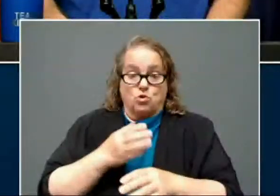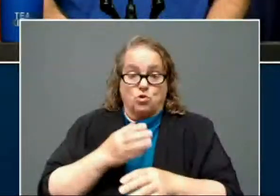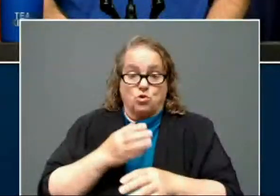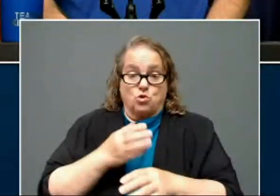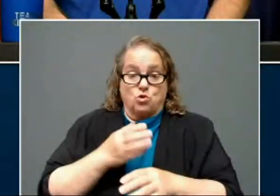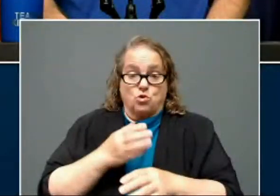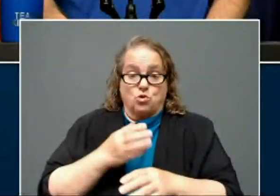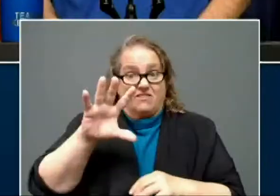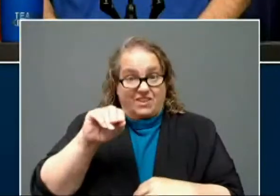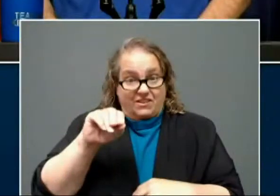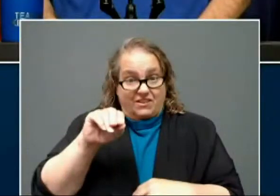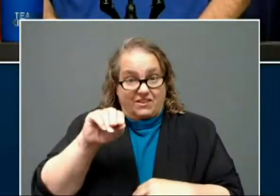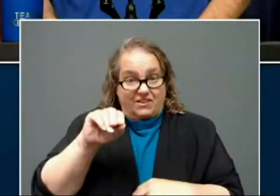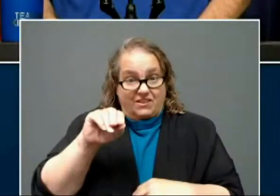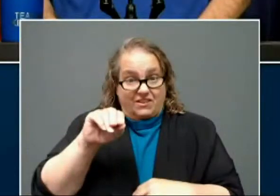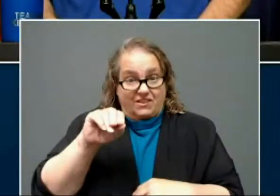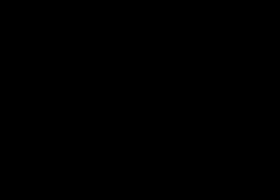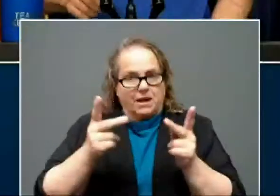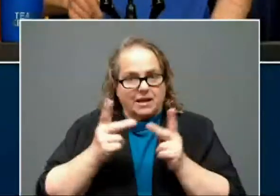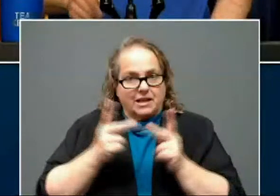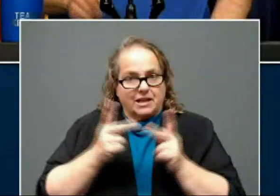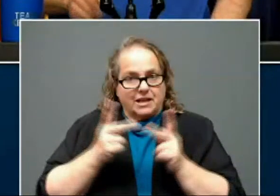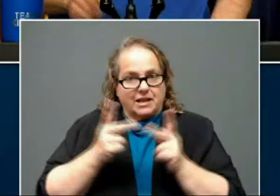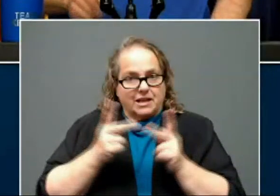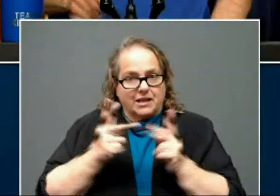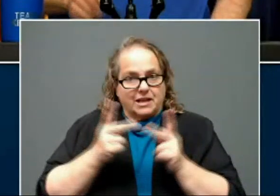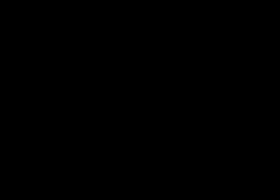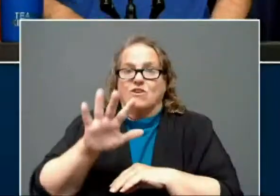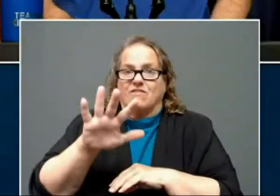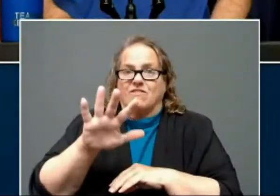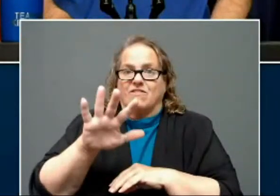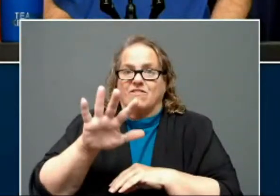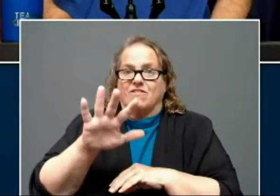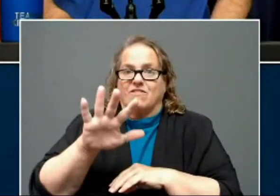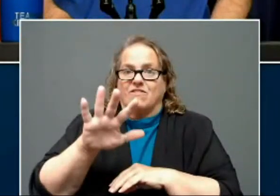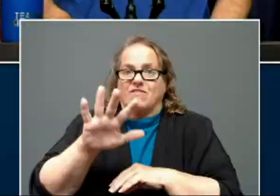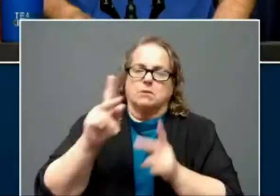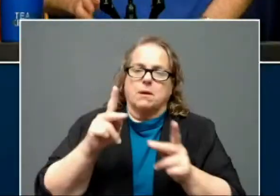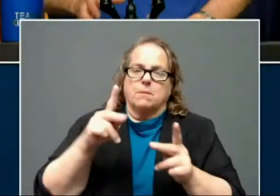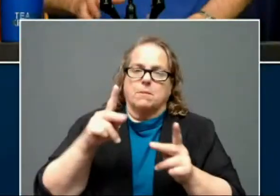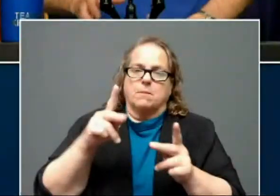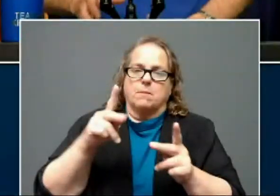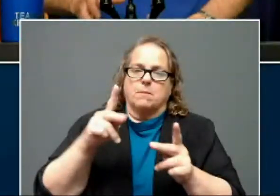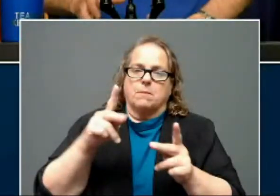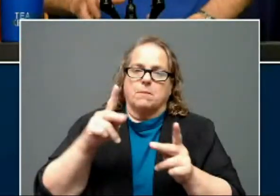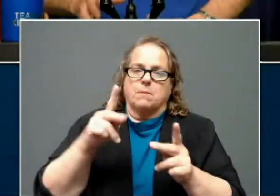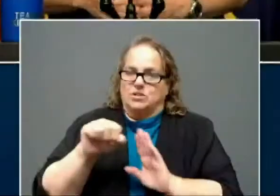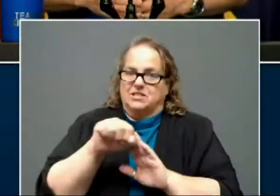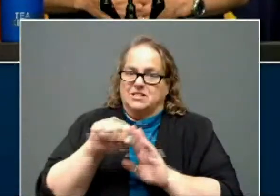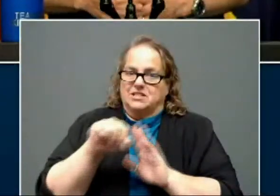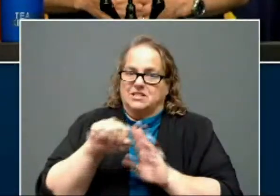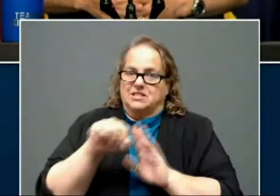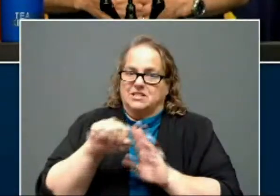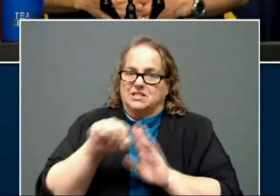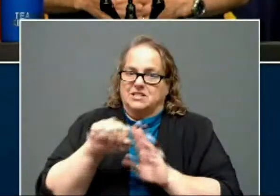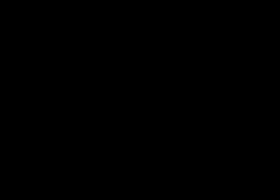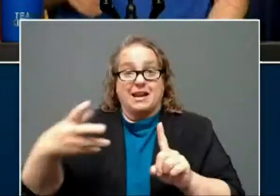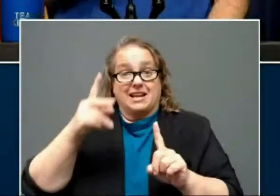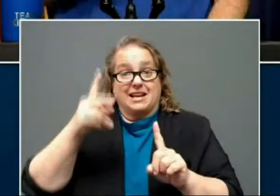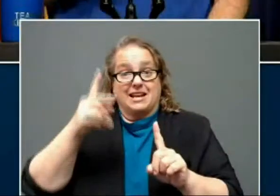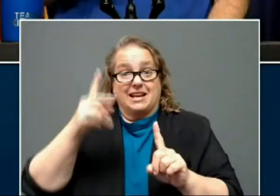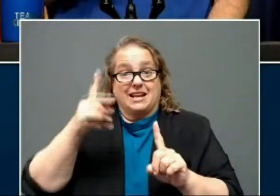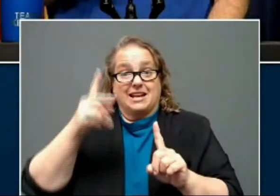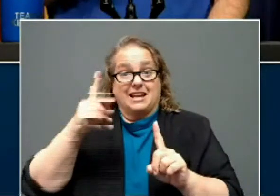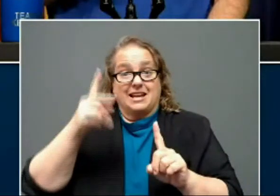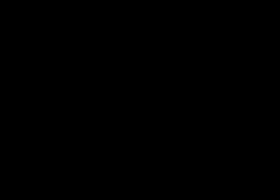350 facilities, employing more than 52,000 people in our state. Expanding Kentucky's base of agritech-related businesses